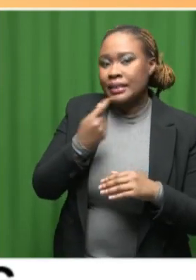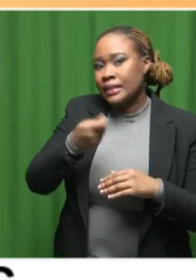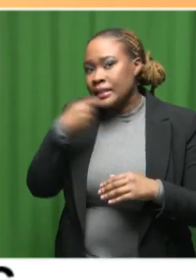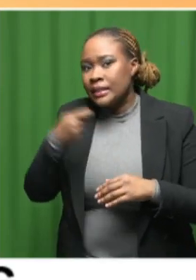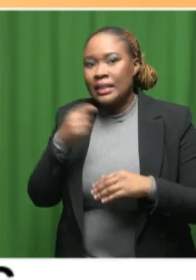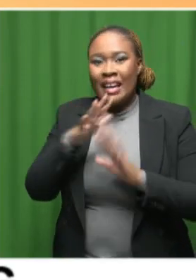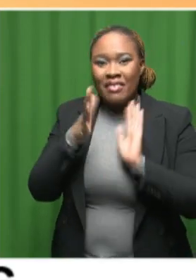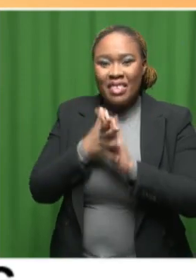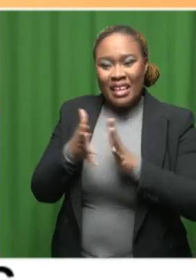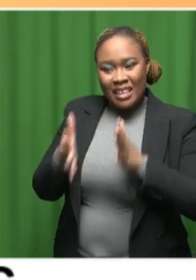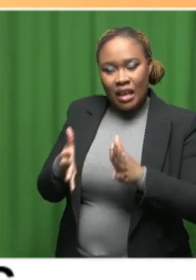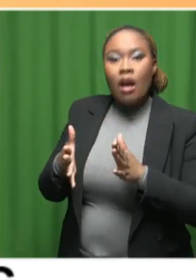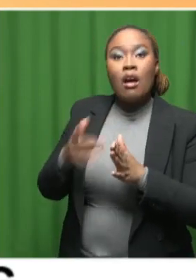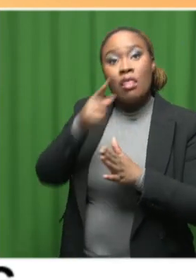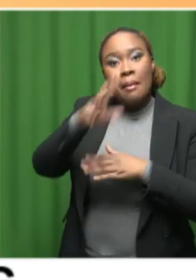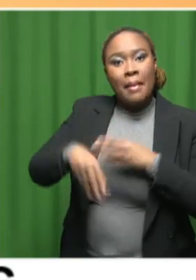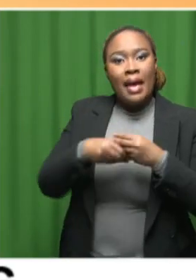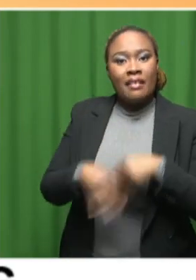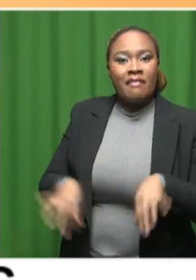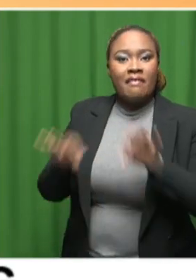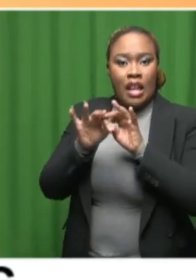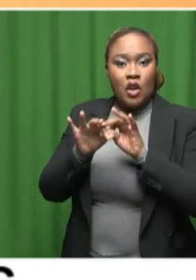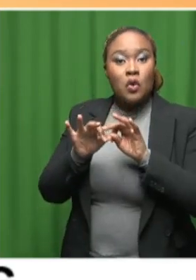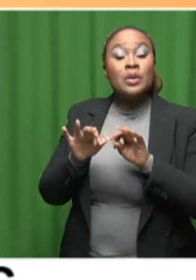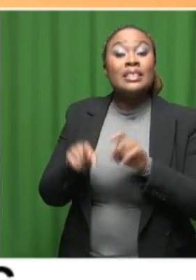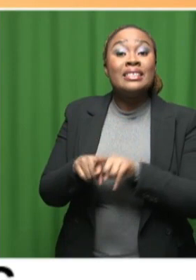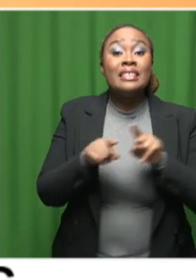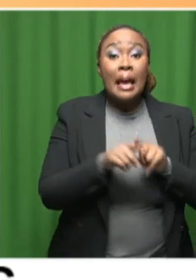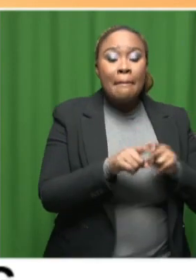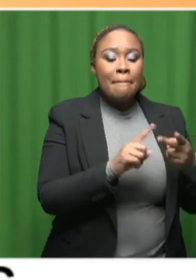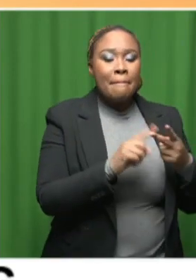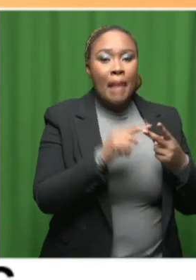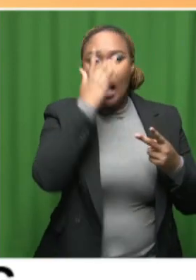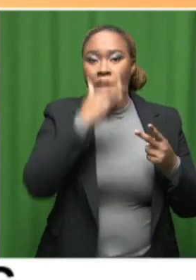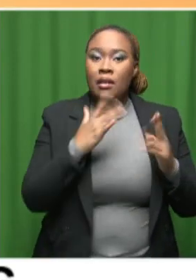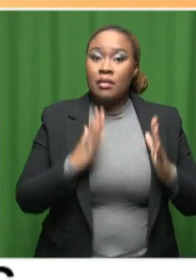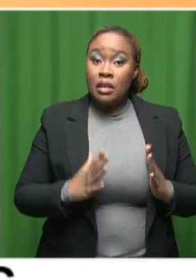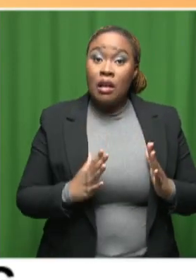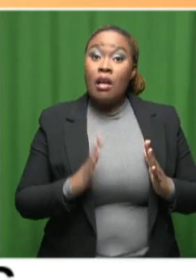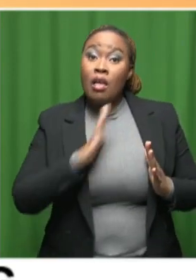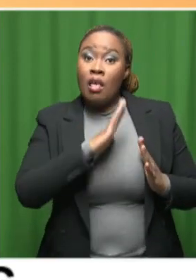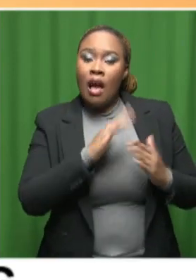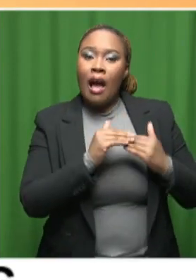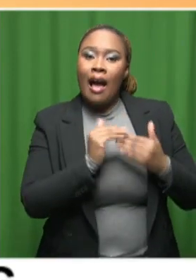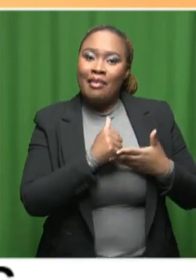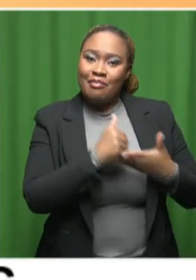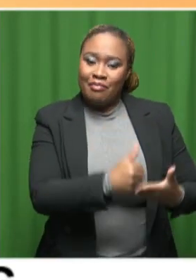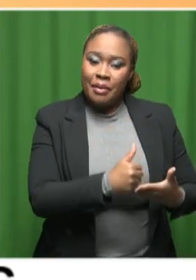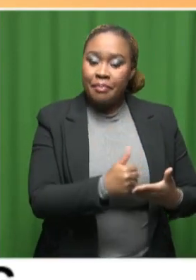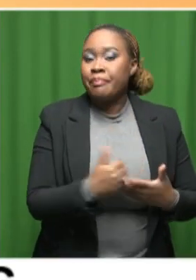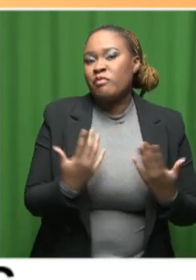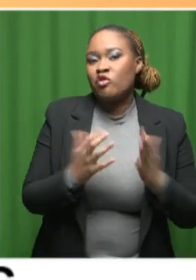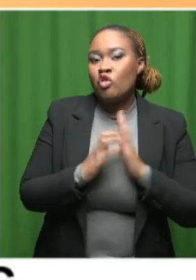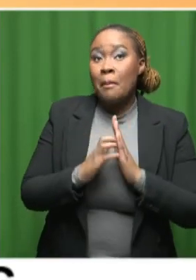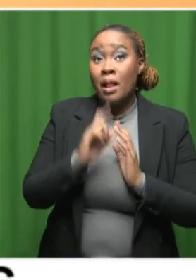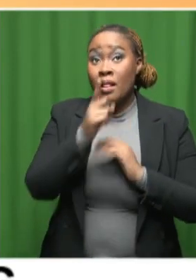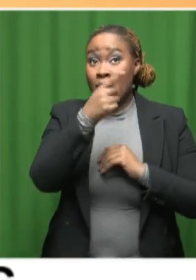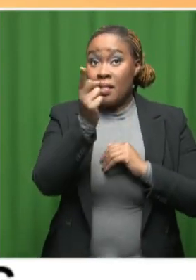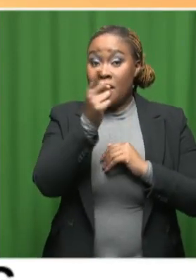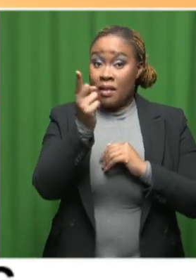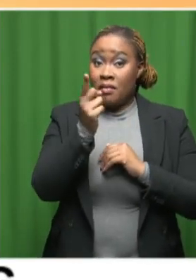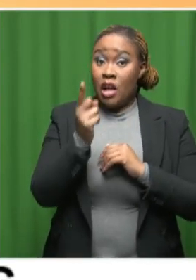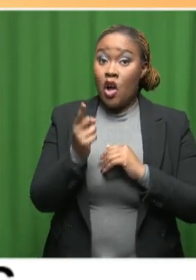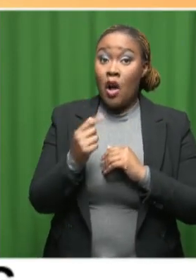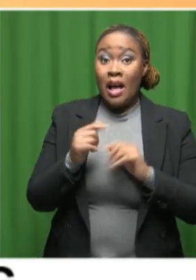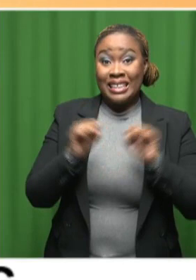professional decision making and ultimately to the patient outcome. So there's some practical ways of achieving this. Manufacturers, for example, on our platform